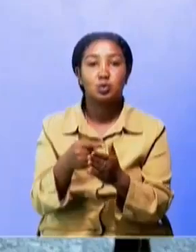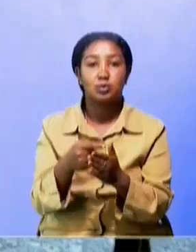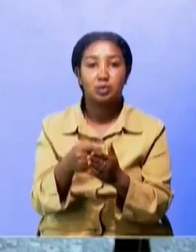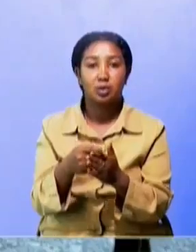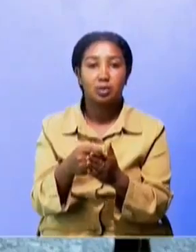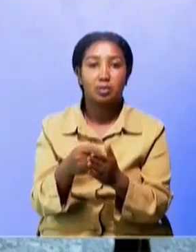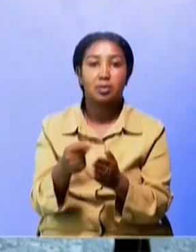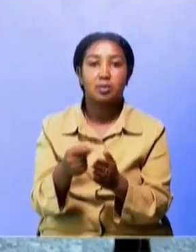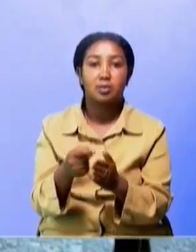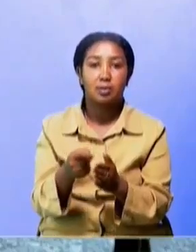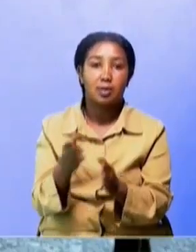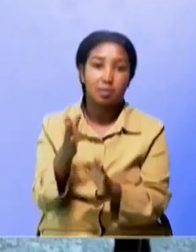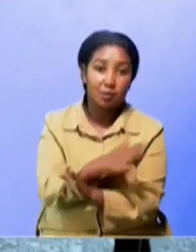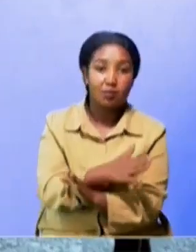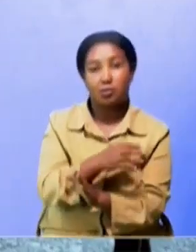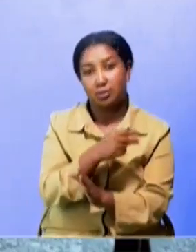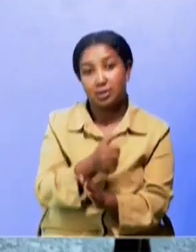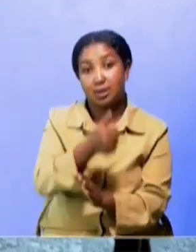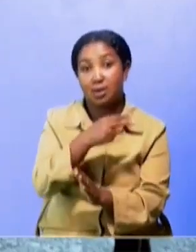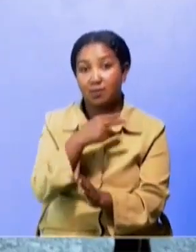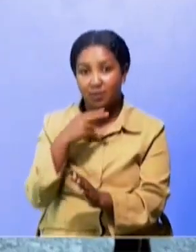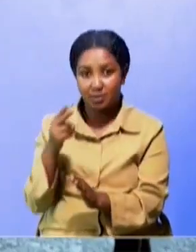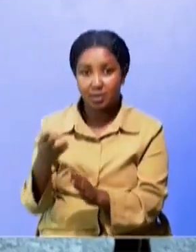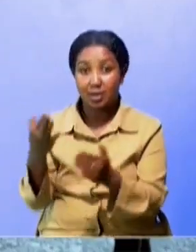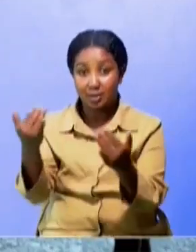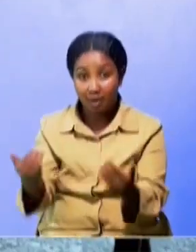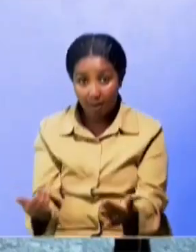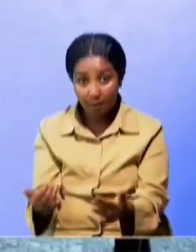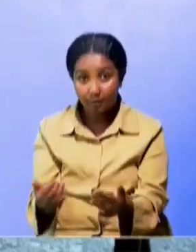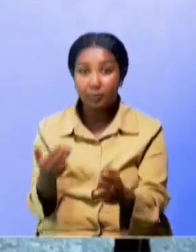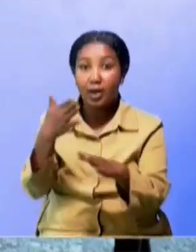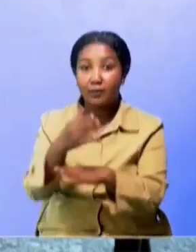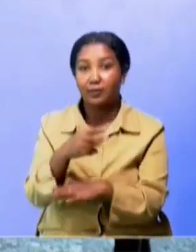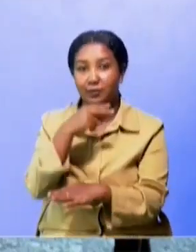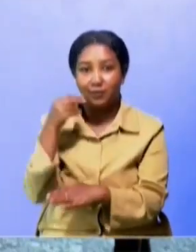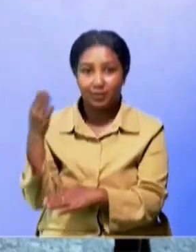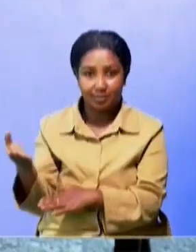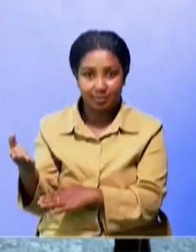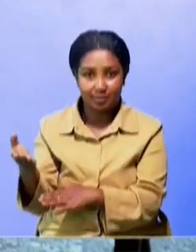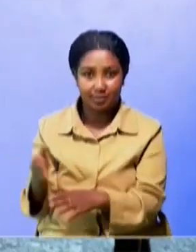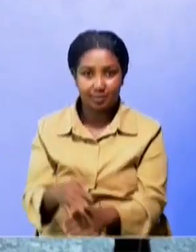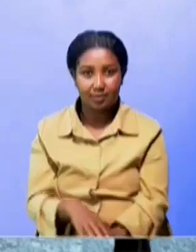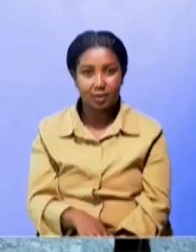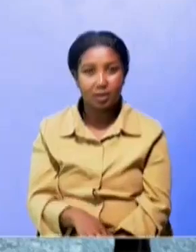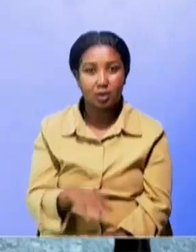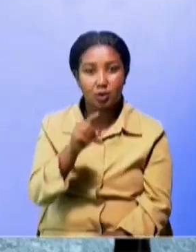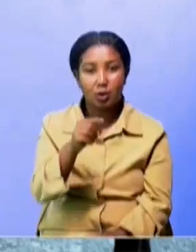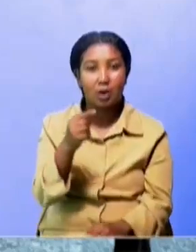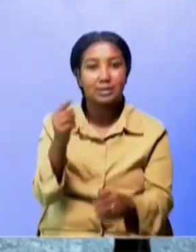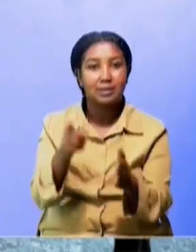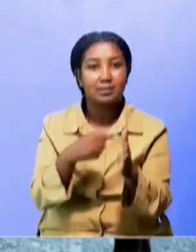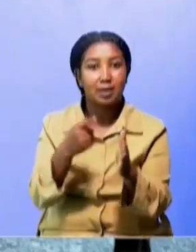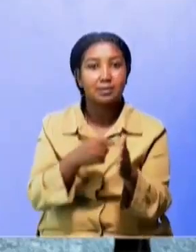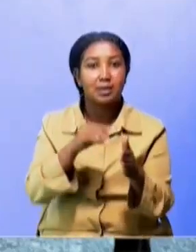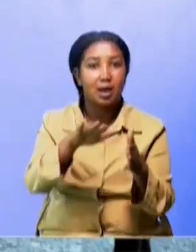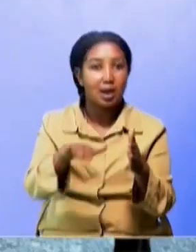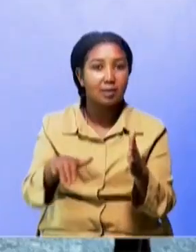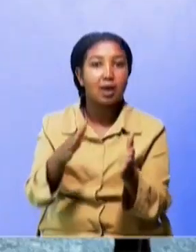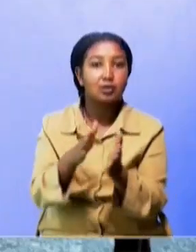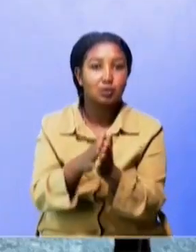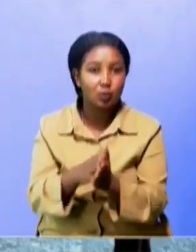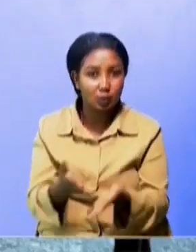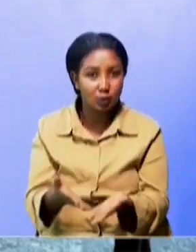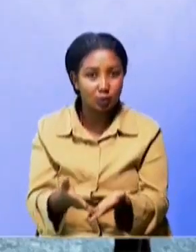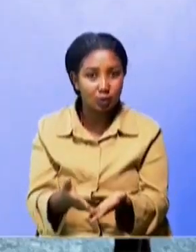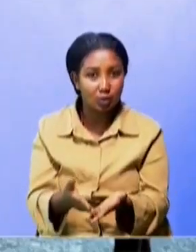what? Before the main verbs. Now, after the verb. You are sometimes late at school.